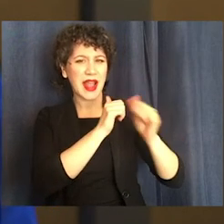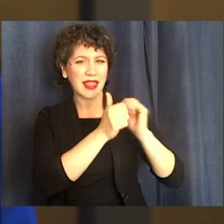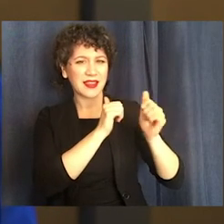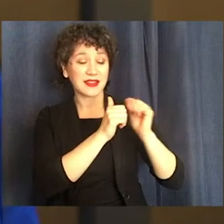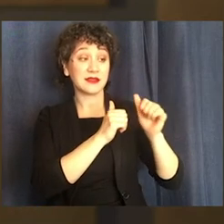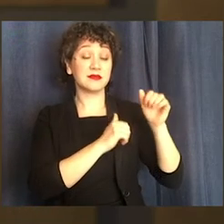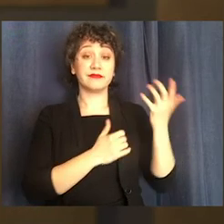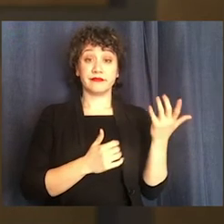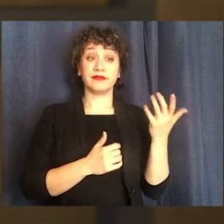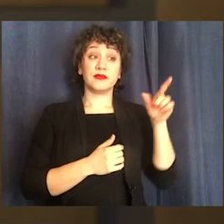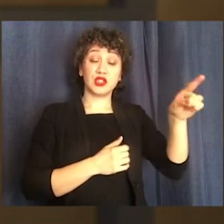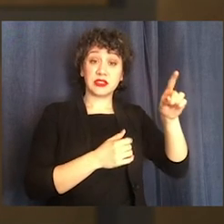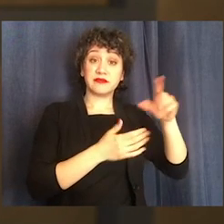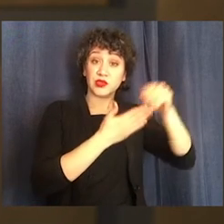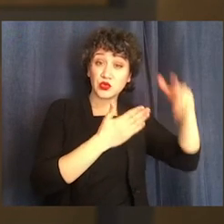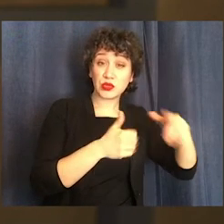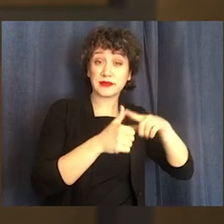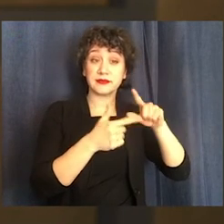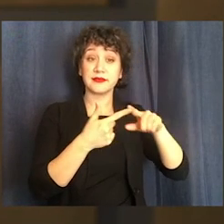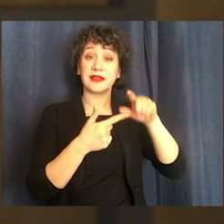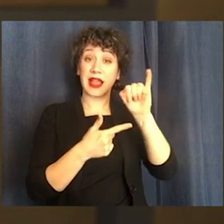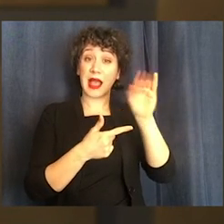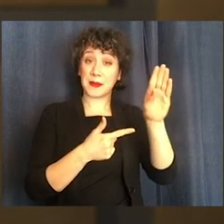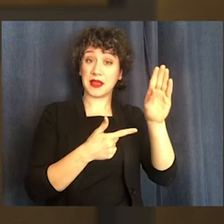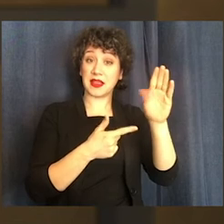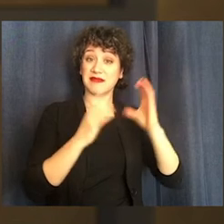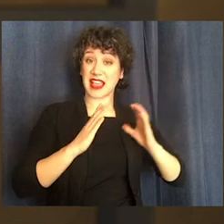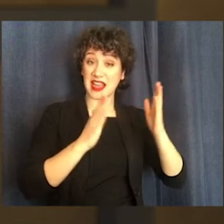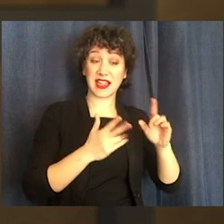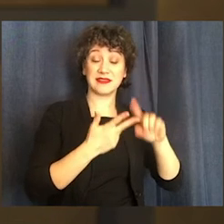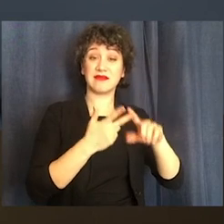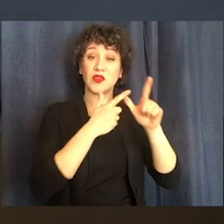present to you Manny's singing purpose and Sophia with her speech.